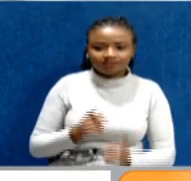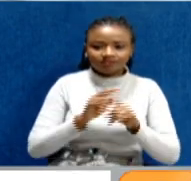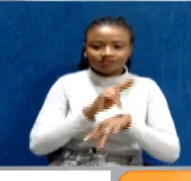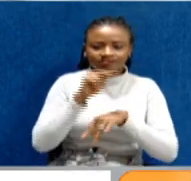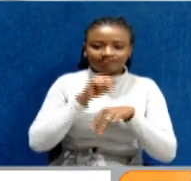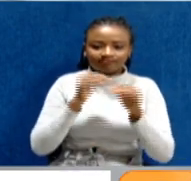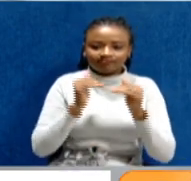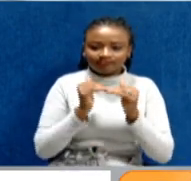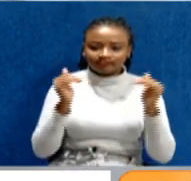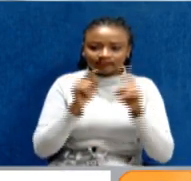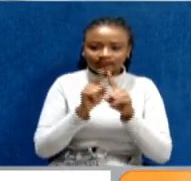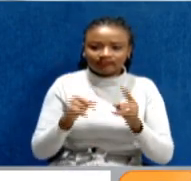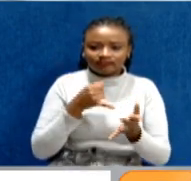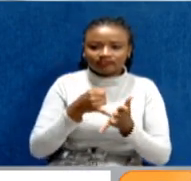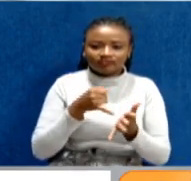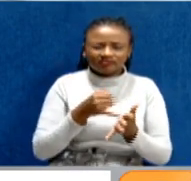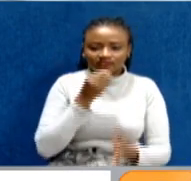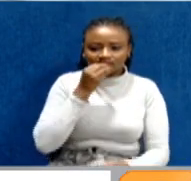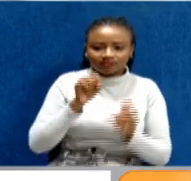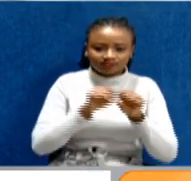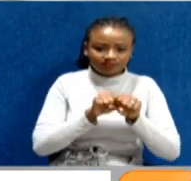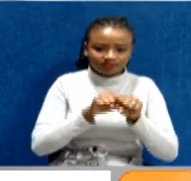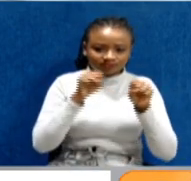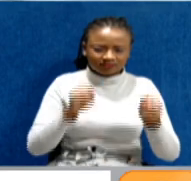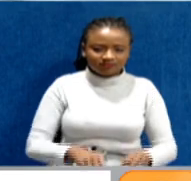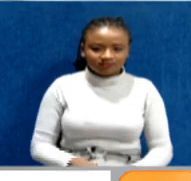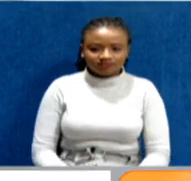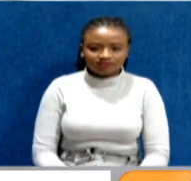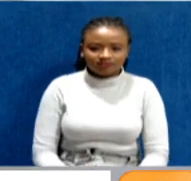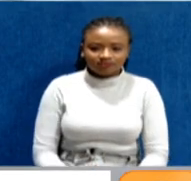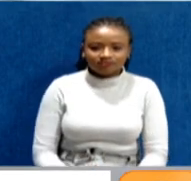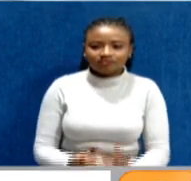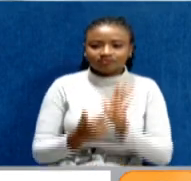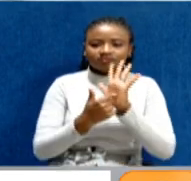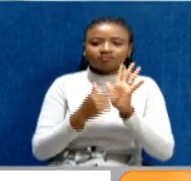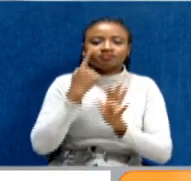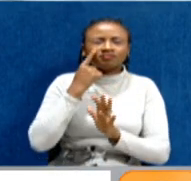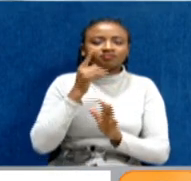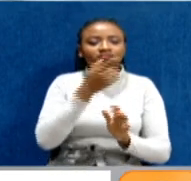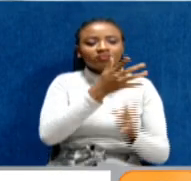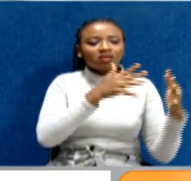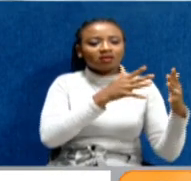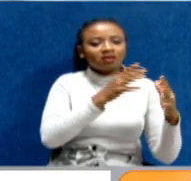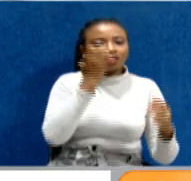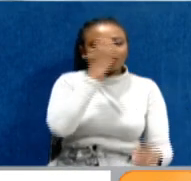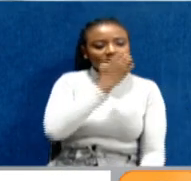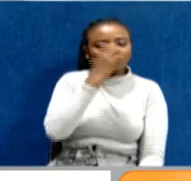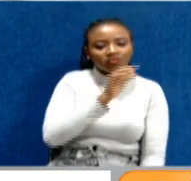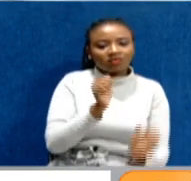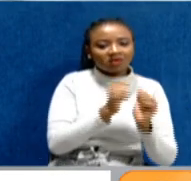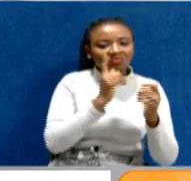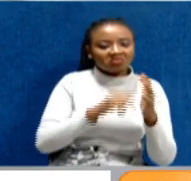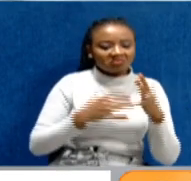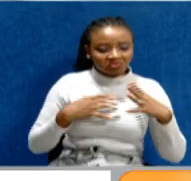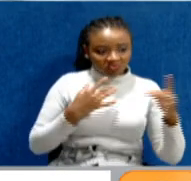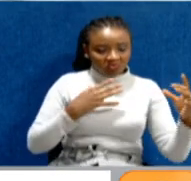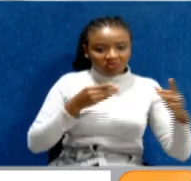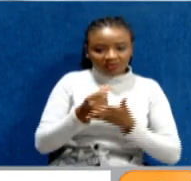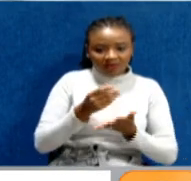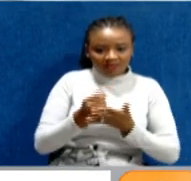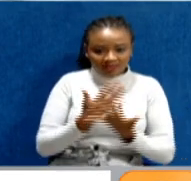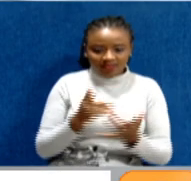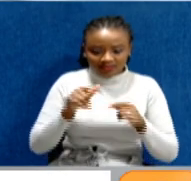and also being part of the global food system, because look at what is happening in Europe. People yeah. want to eat the healthy way. People want organic products from our